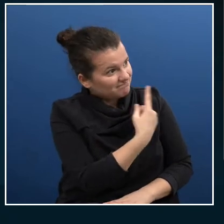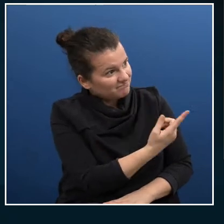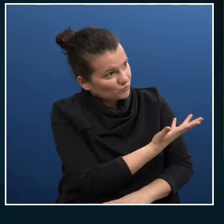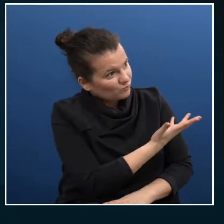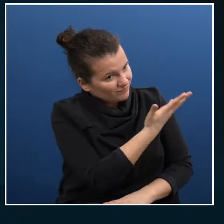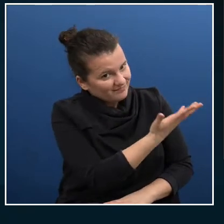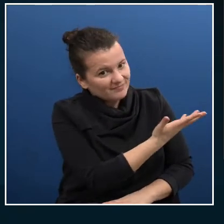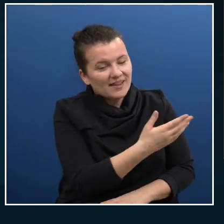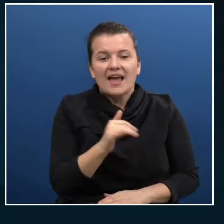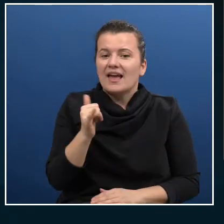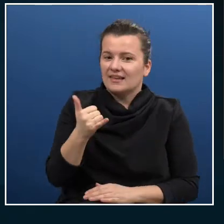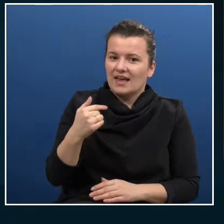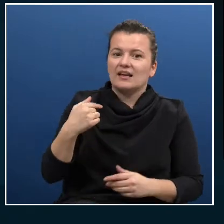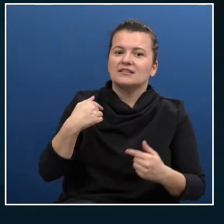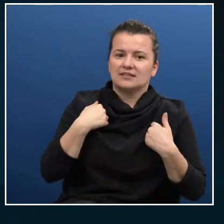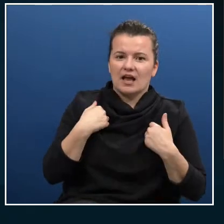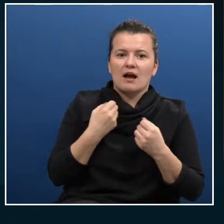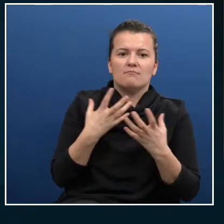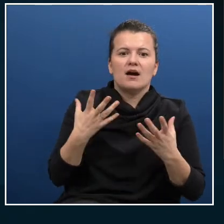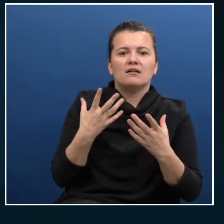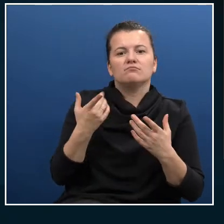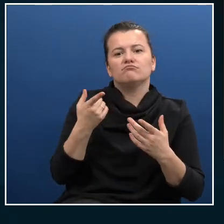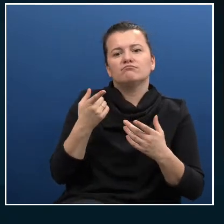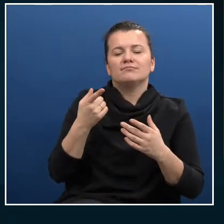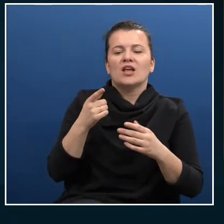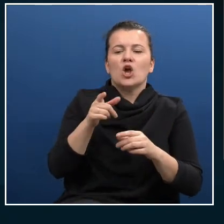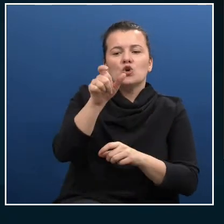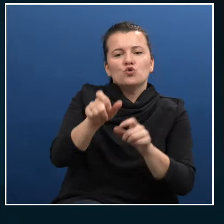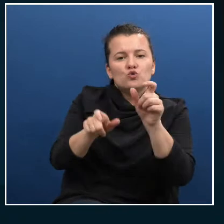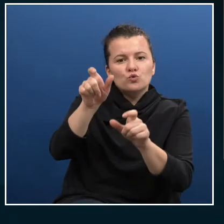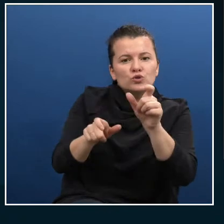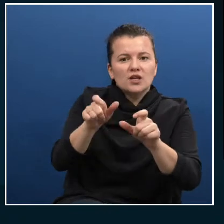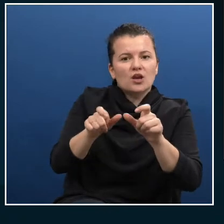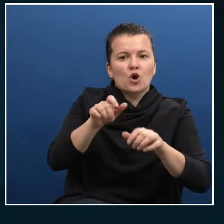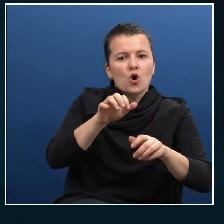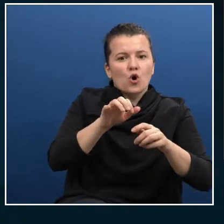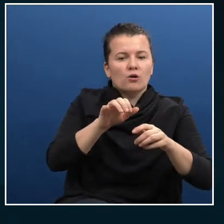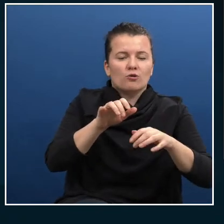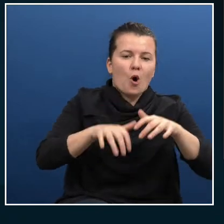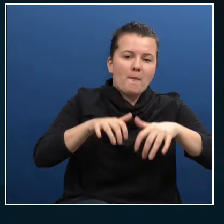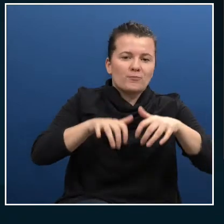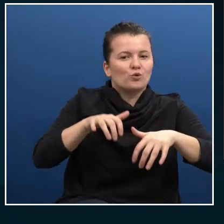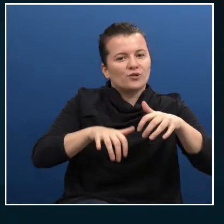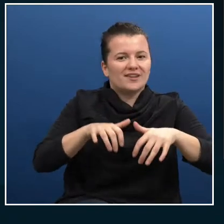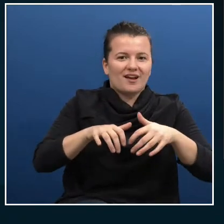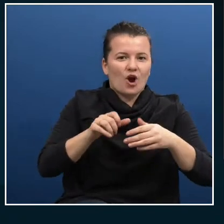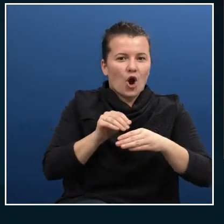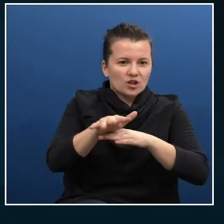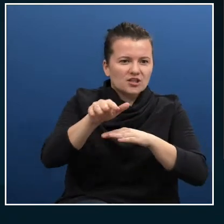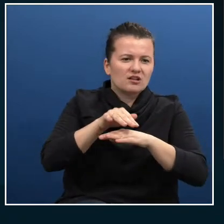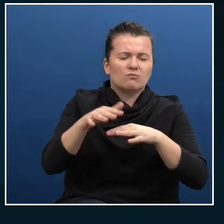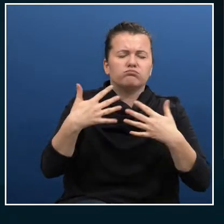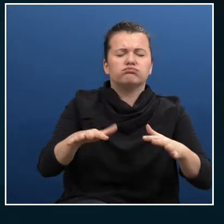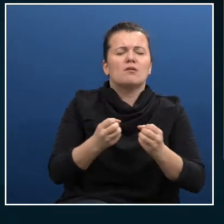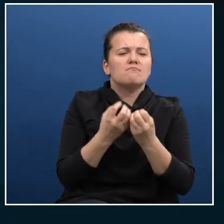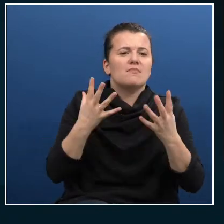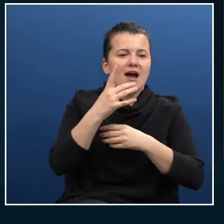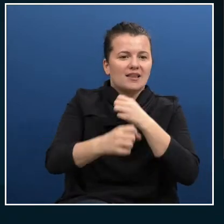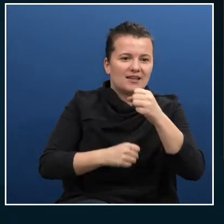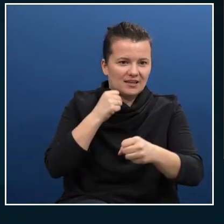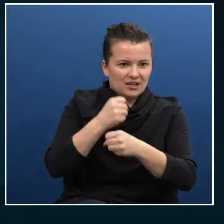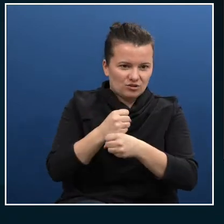an end-user computing consultant for over 20 years. So I have a lot of experience creating virtual